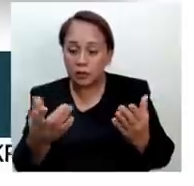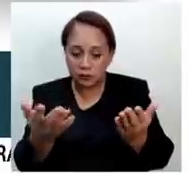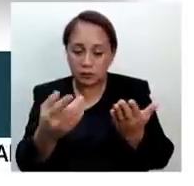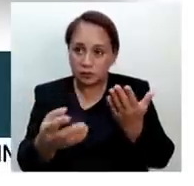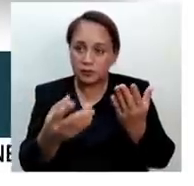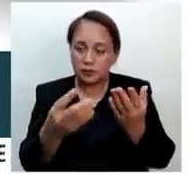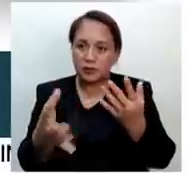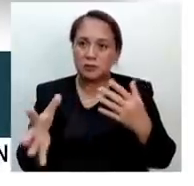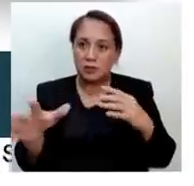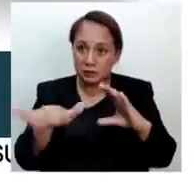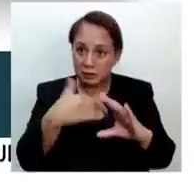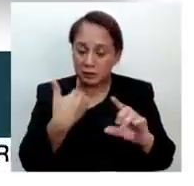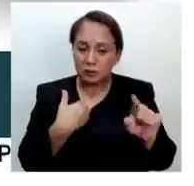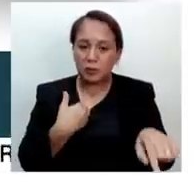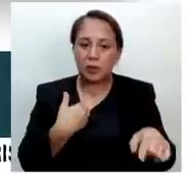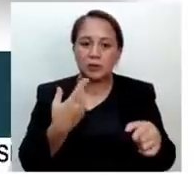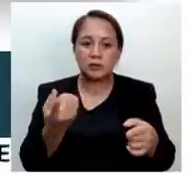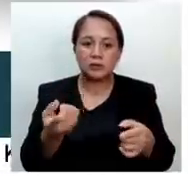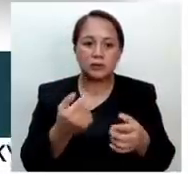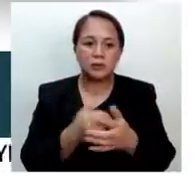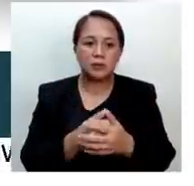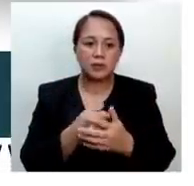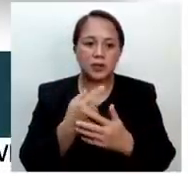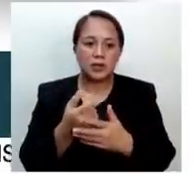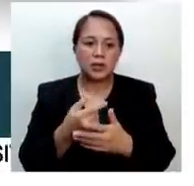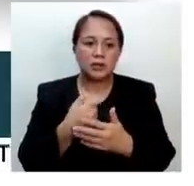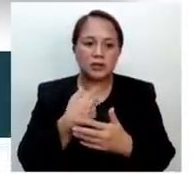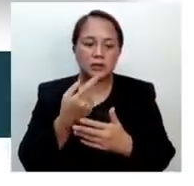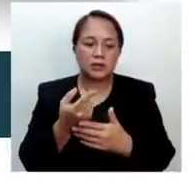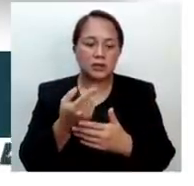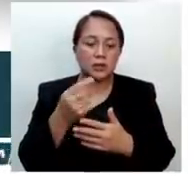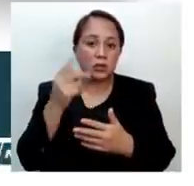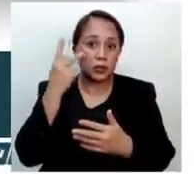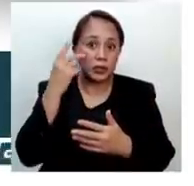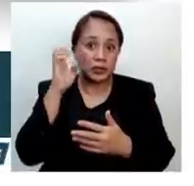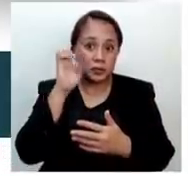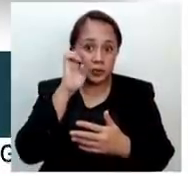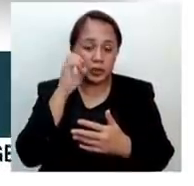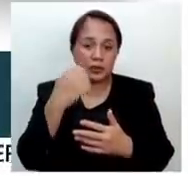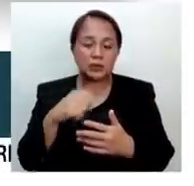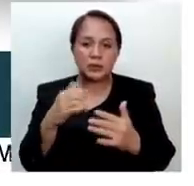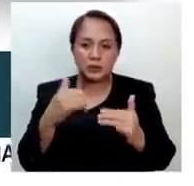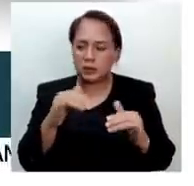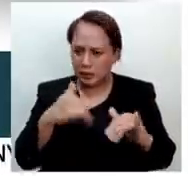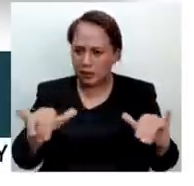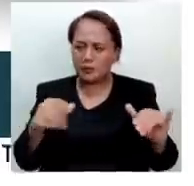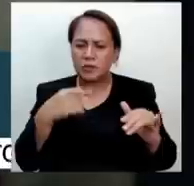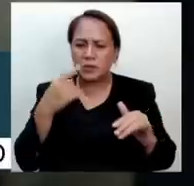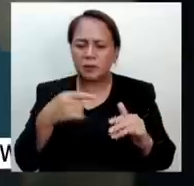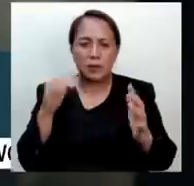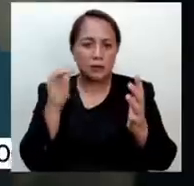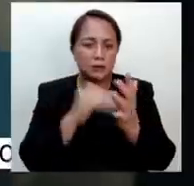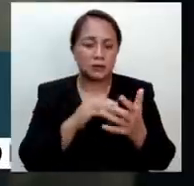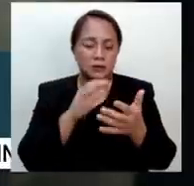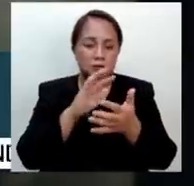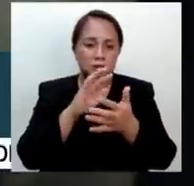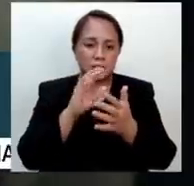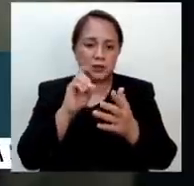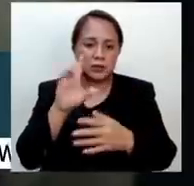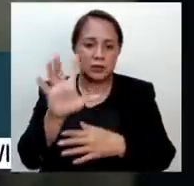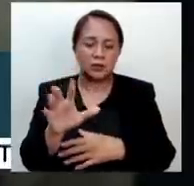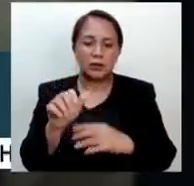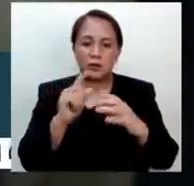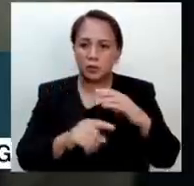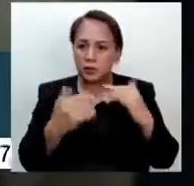Justice Department downplayed the retraction of self-confessed drug lord Kerwin Espinosa, who recanted all his allegations against De Lima. ABS-CBN News is